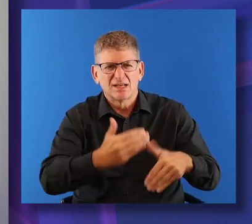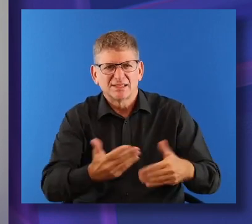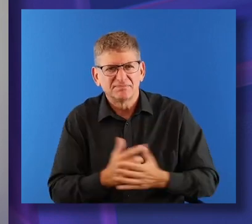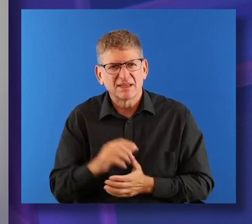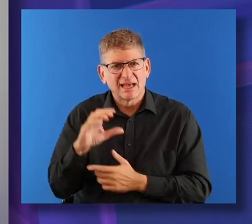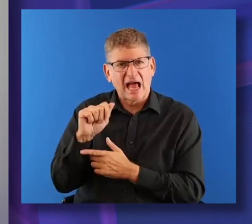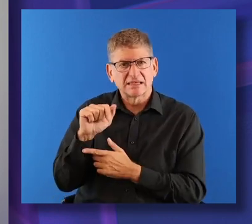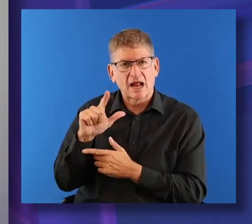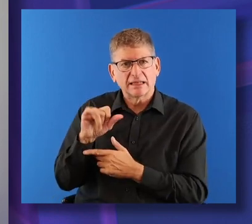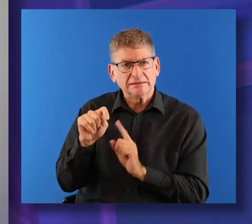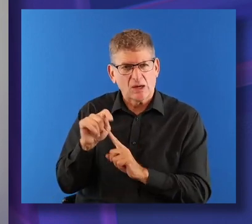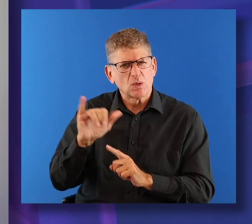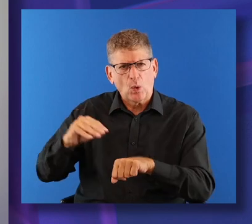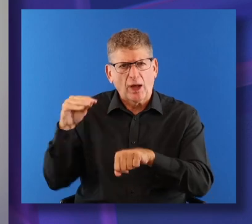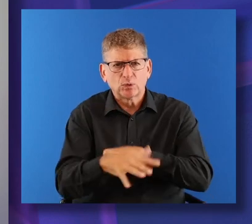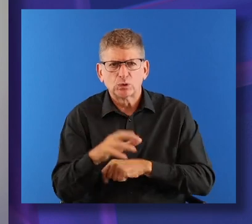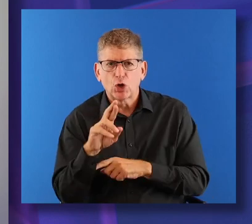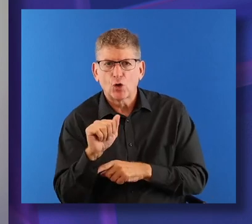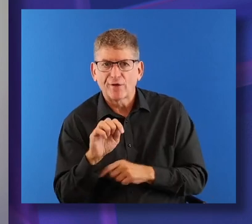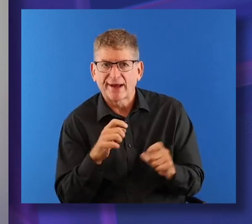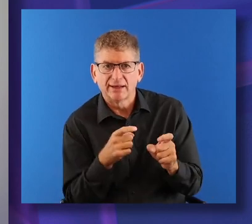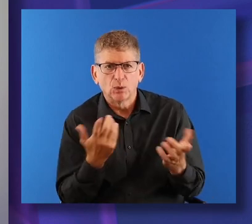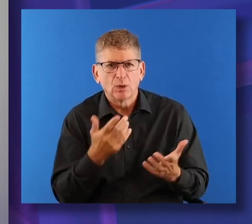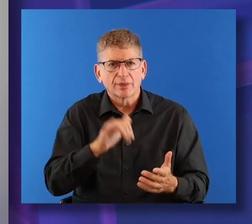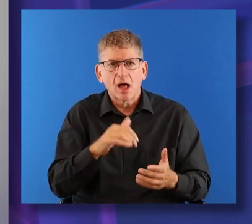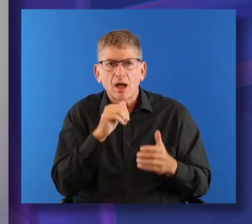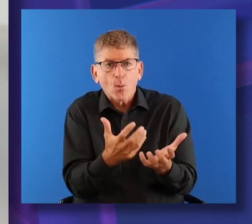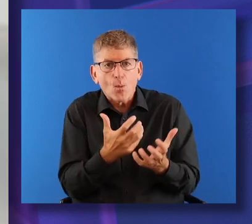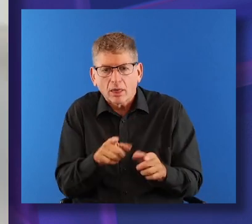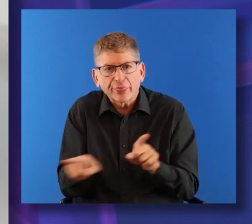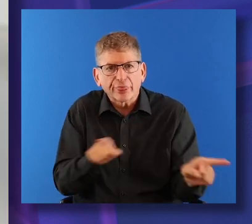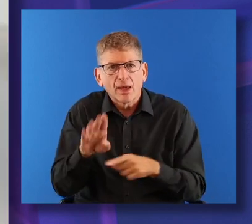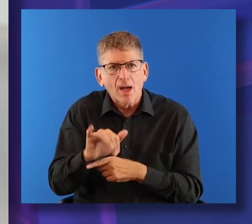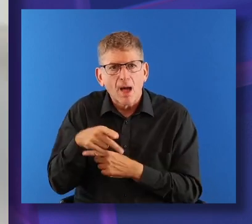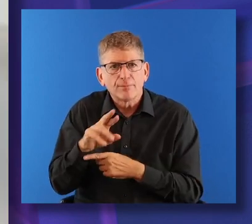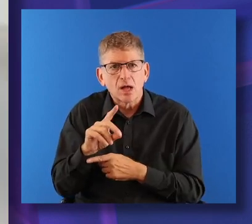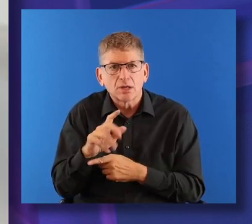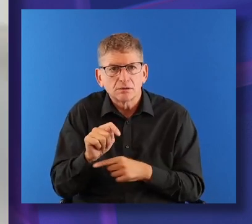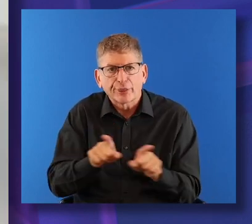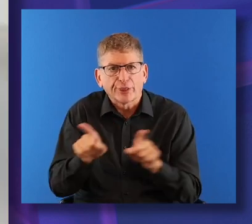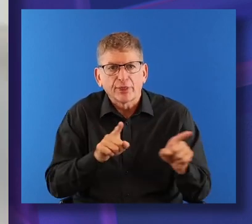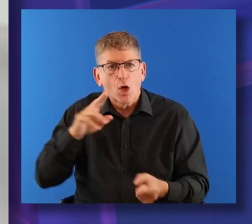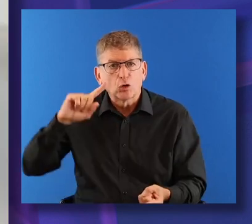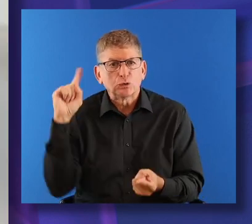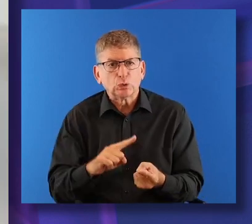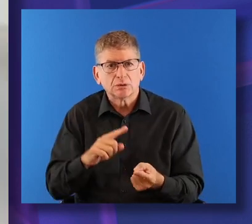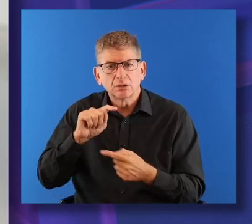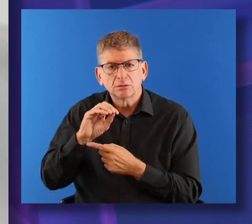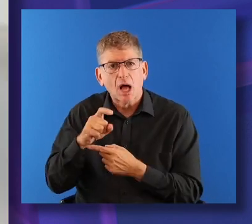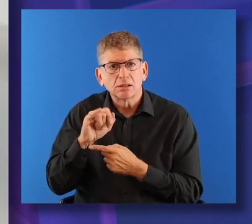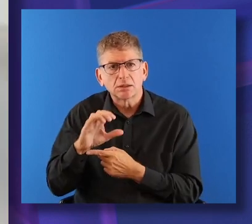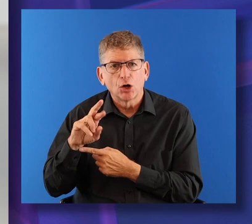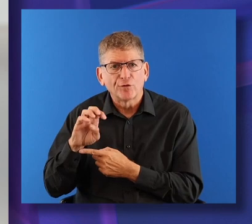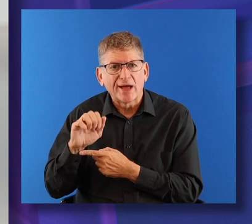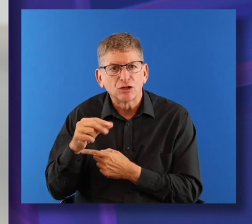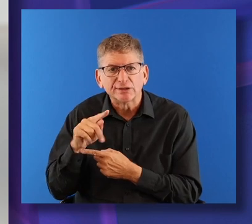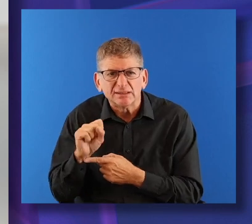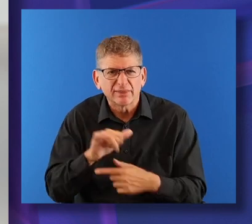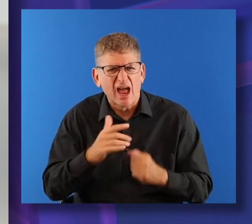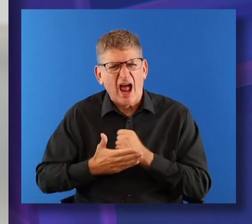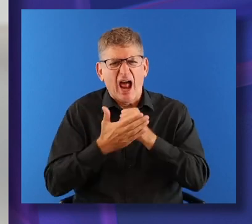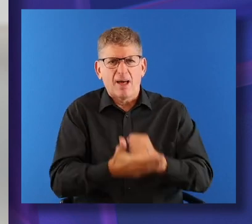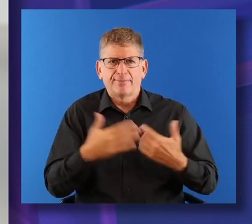especially relevant for the production of pharmaceuticals, where the formation of waste products is an important challenge to overcome. Catalysts also play